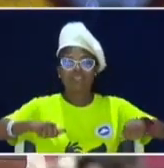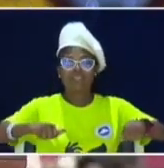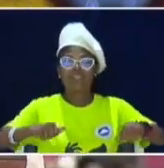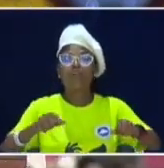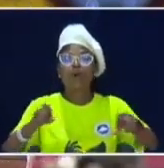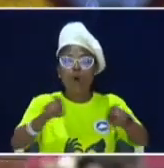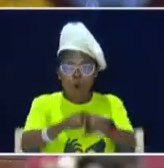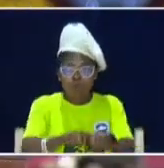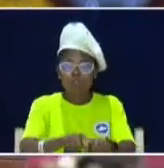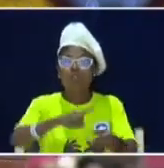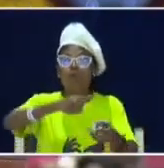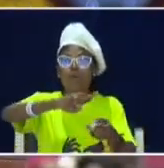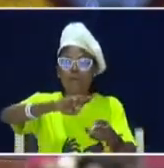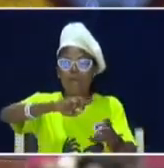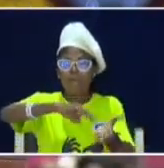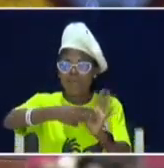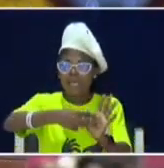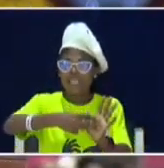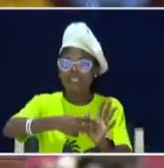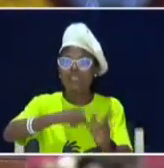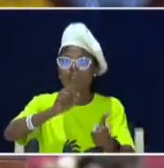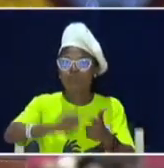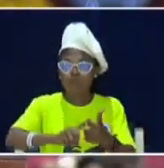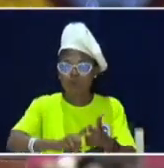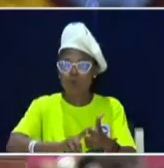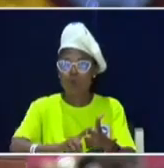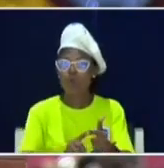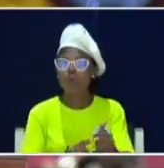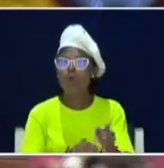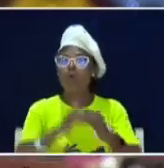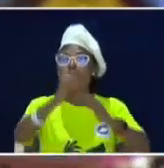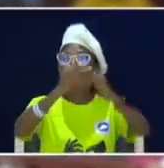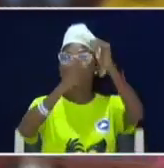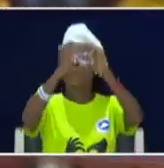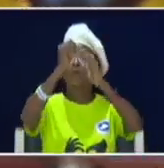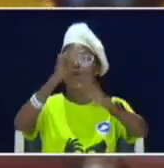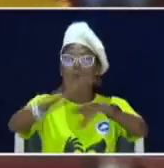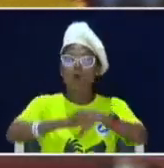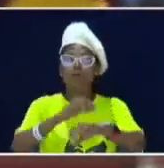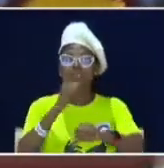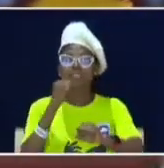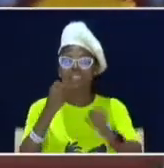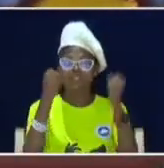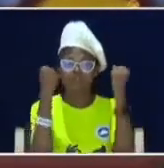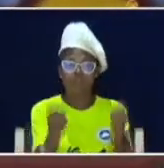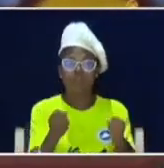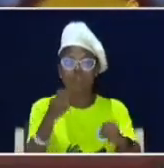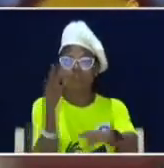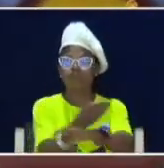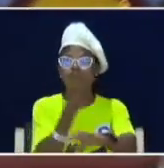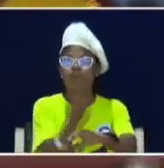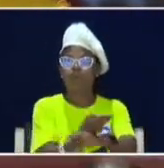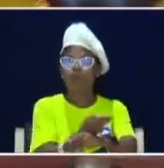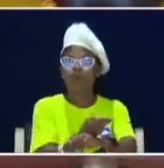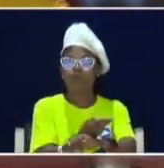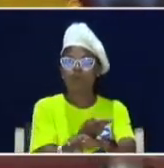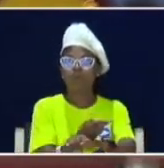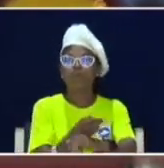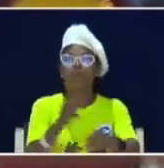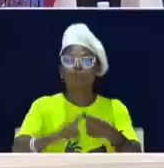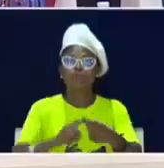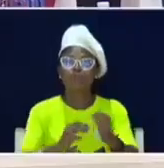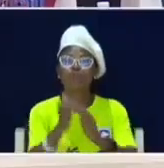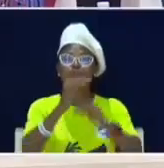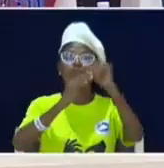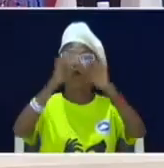It could also mean to mount on the solid rock. To mount on the solid